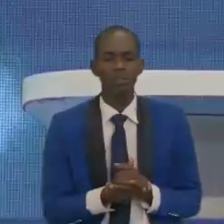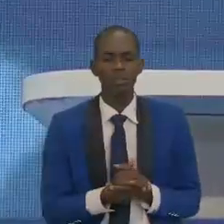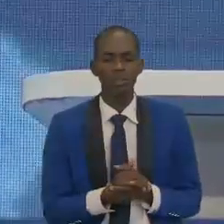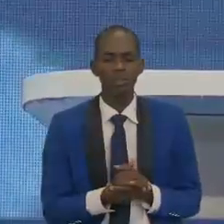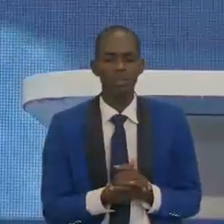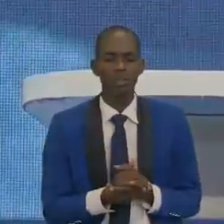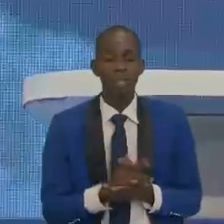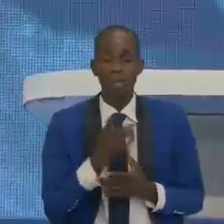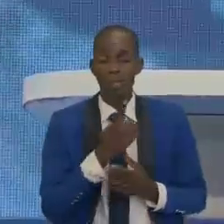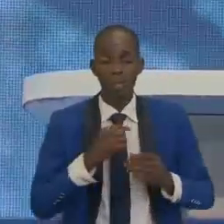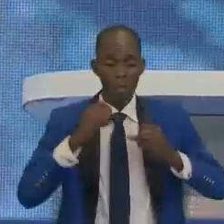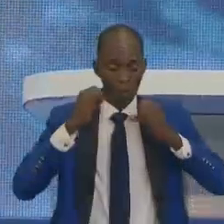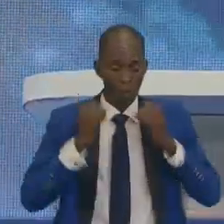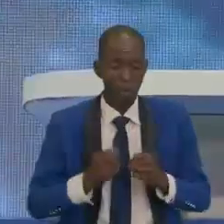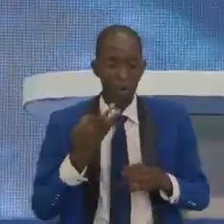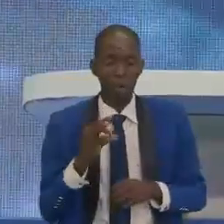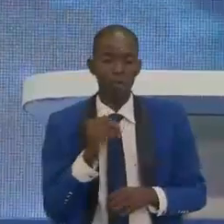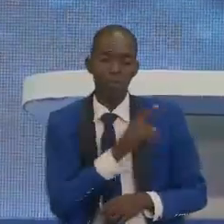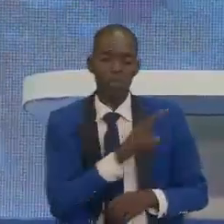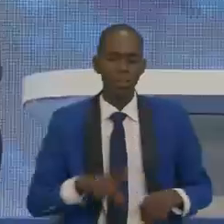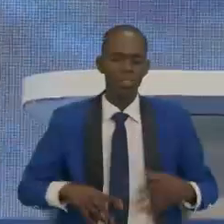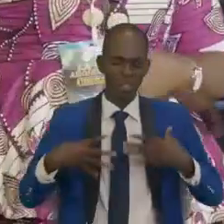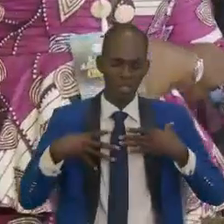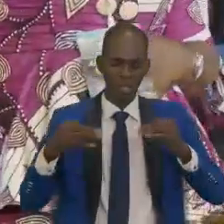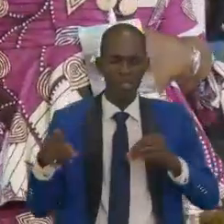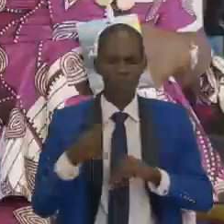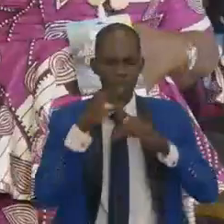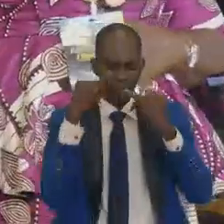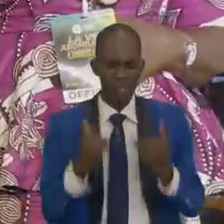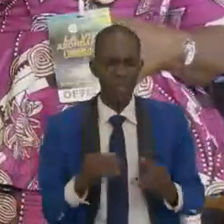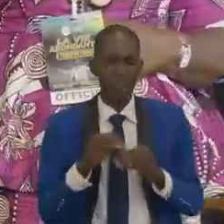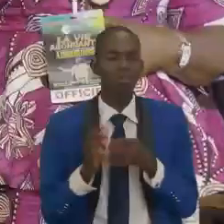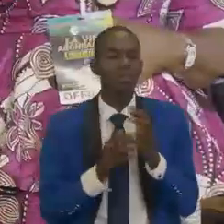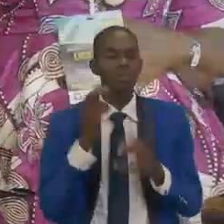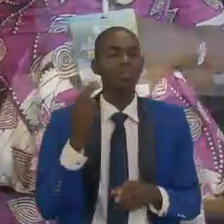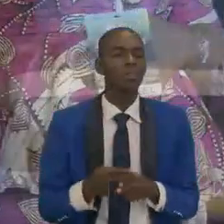The power of the Lord heal you now.